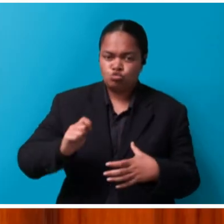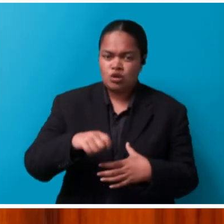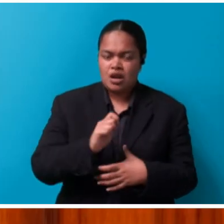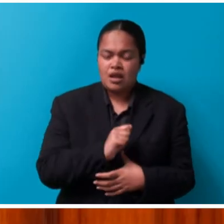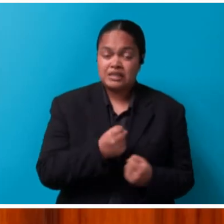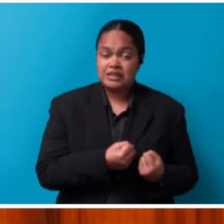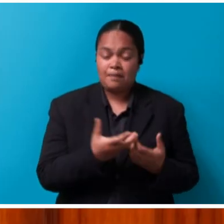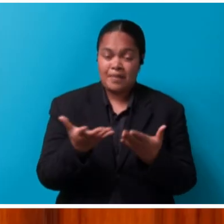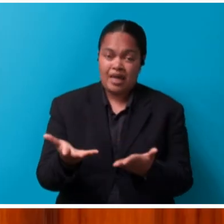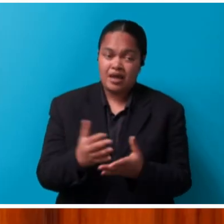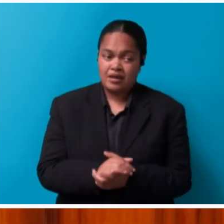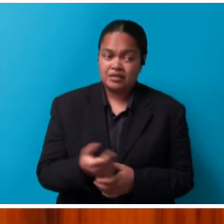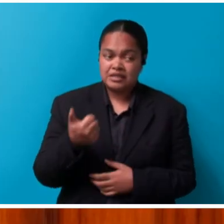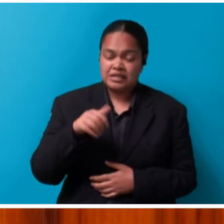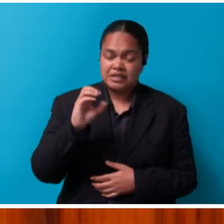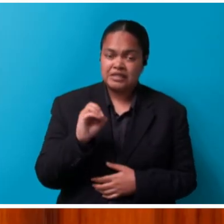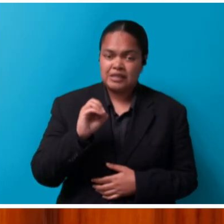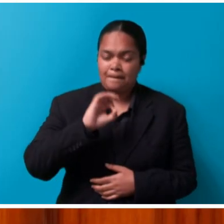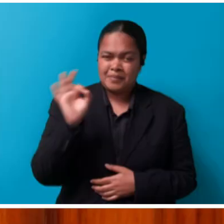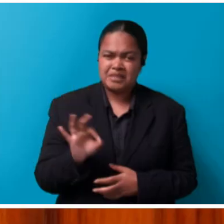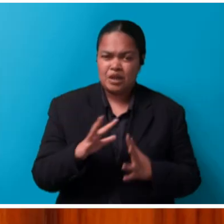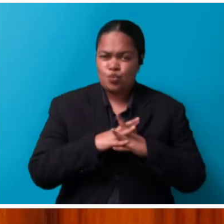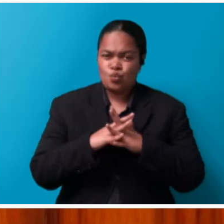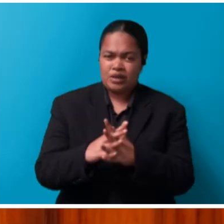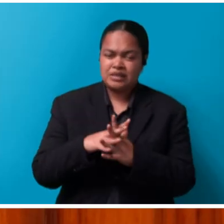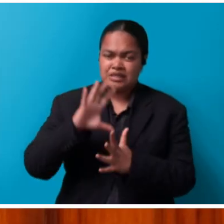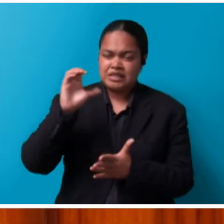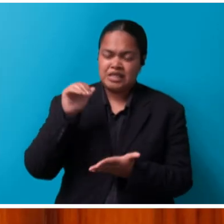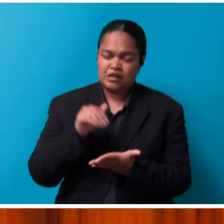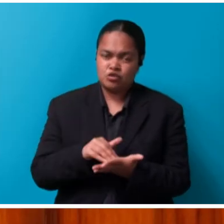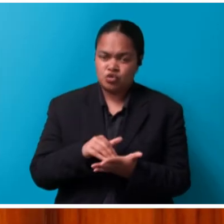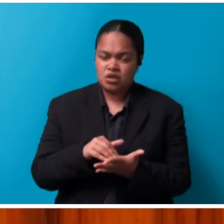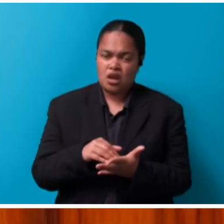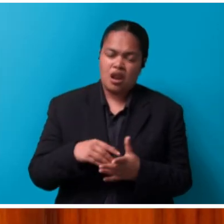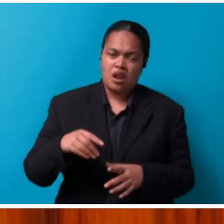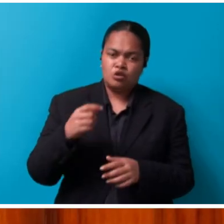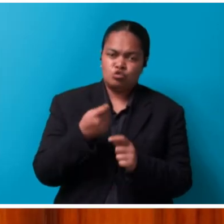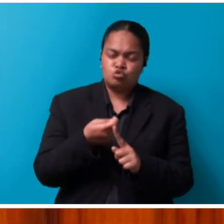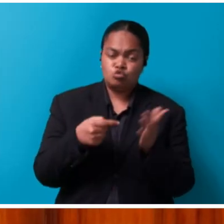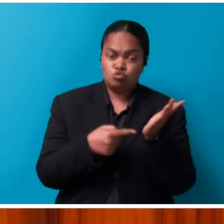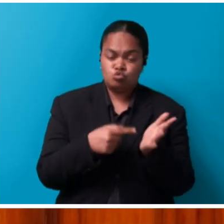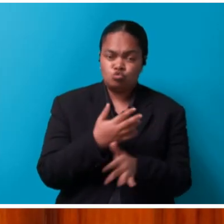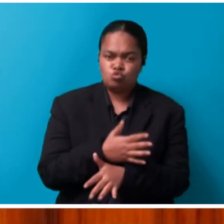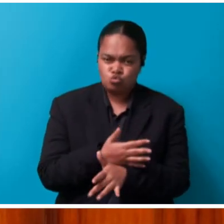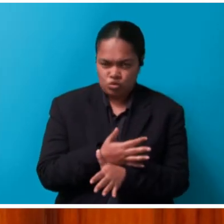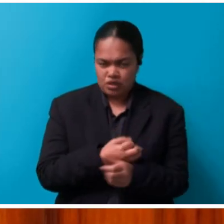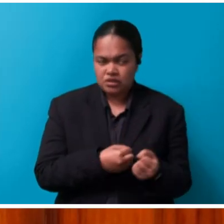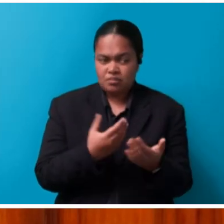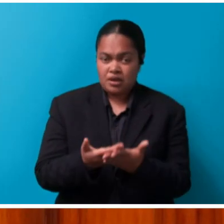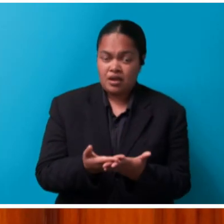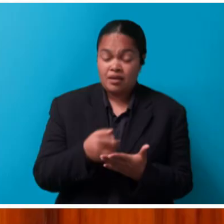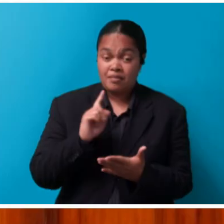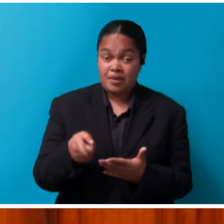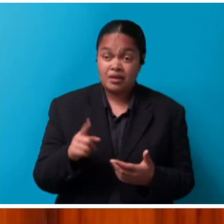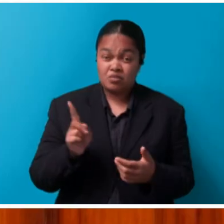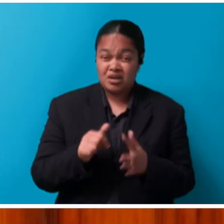approximately 60% of the Western Central Pacific tuna supply. The discussions aim to secure favourable access